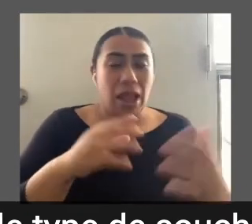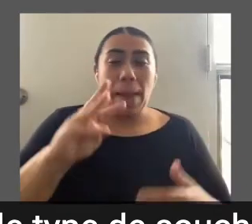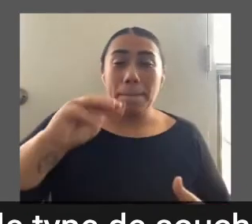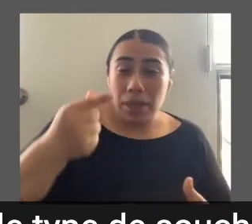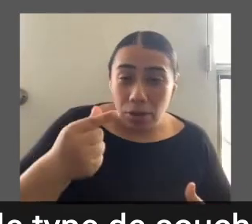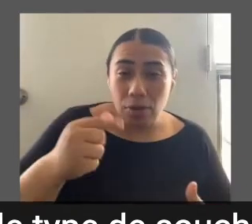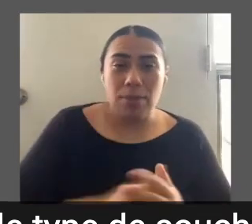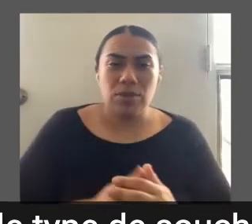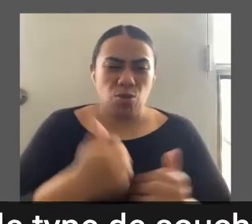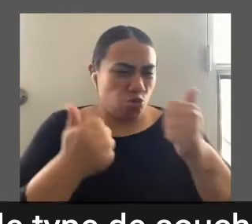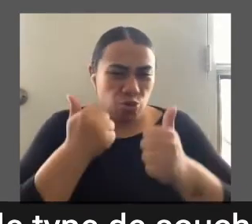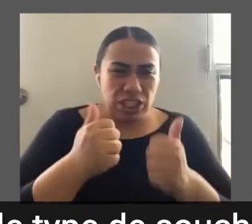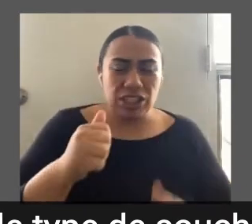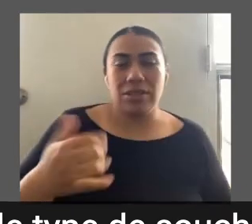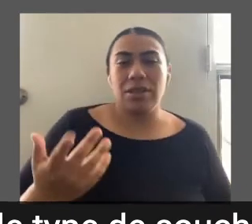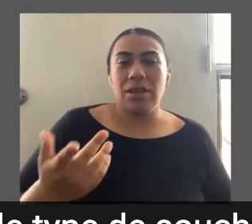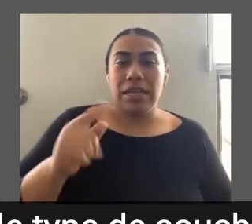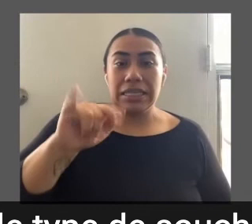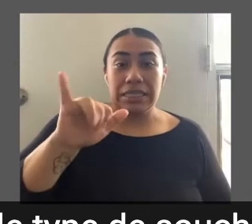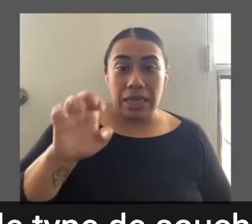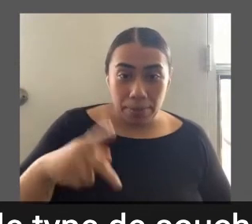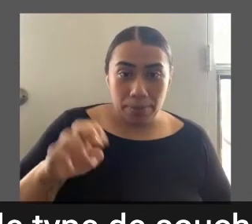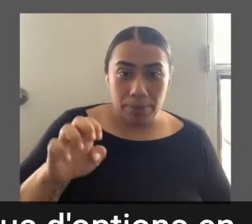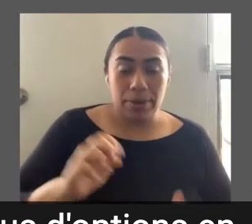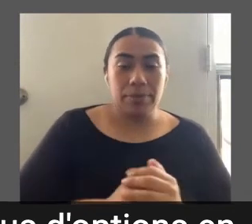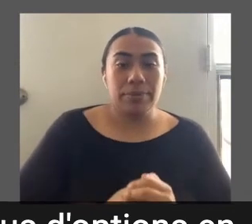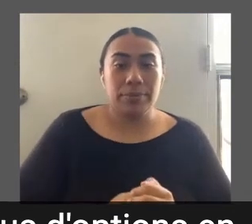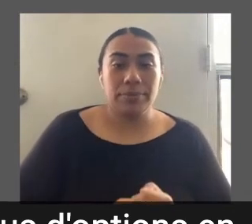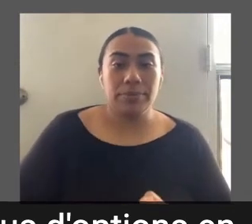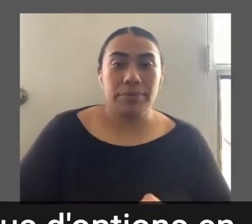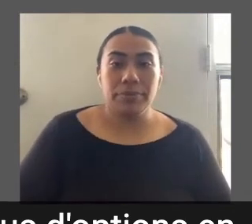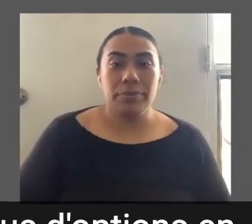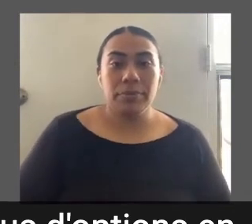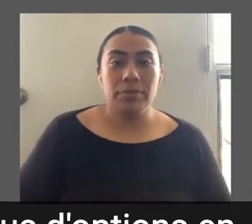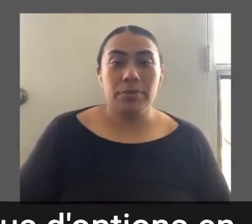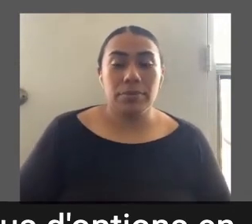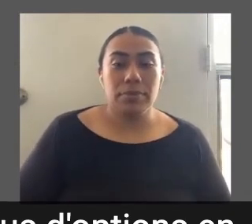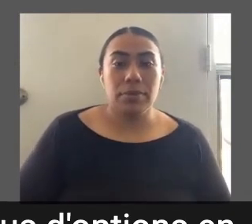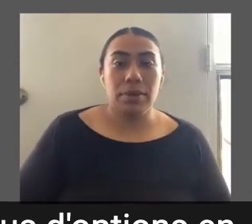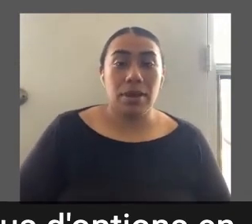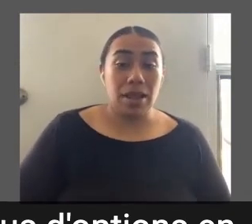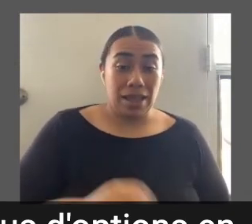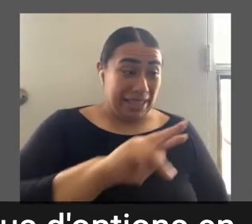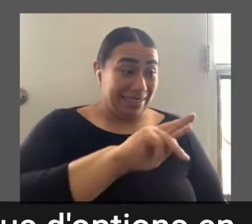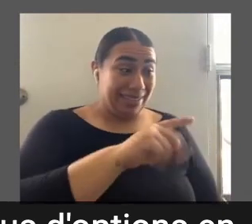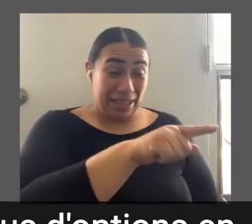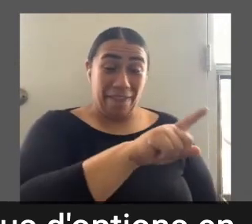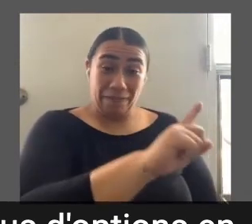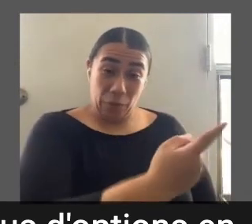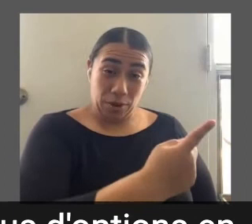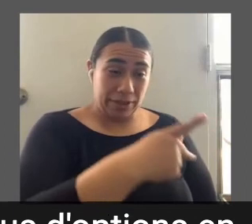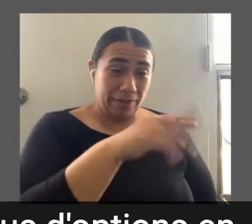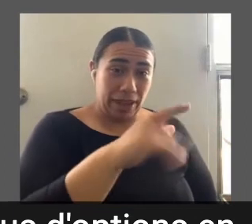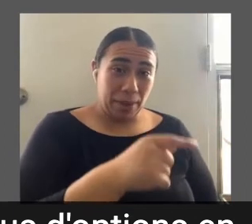strain type and milligrams of CBD or THC. The dry oven vaporizers often have more options in terms of